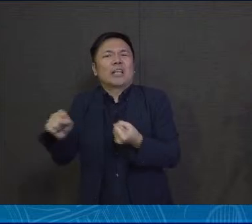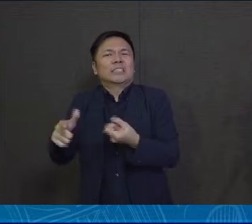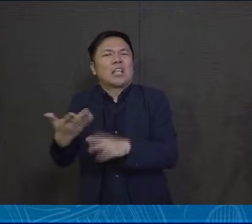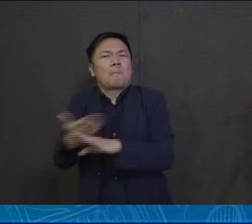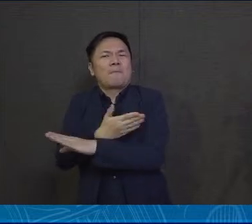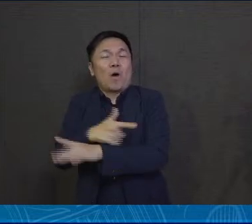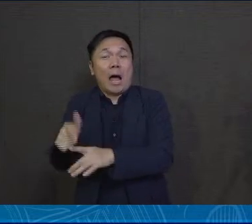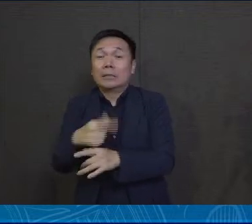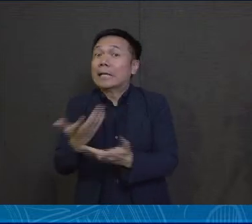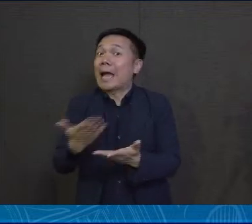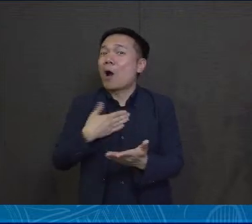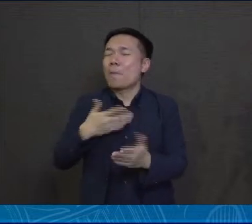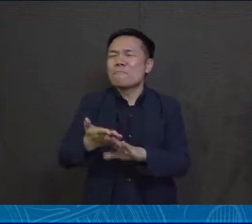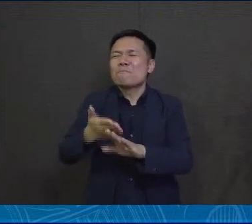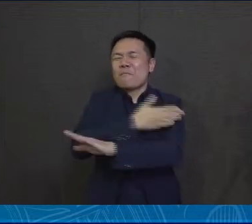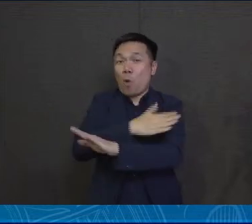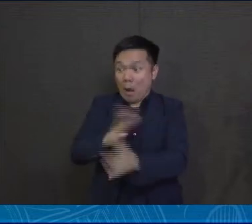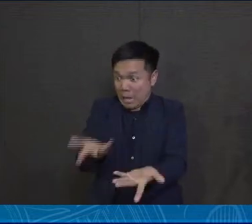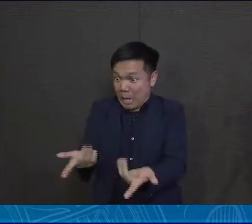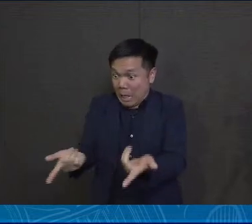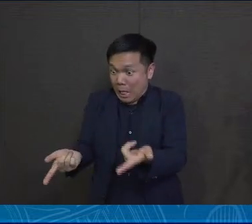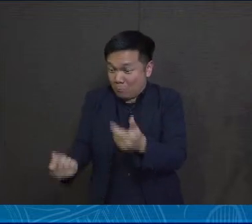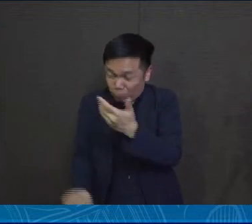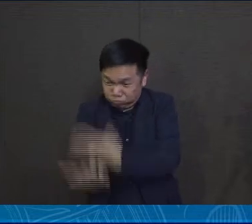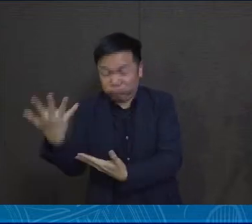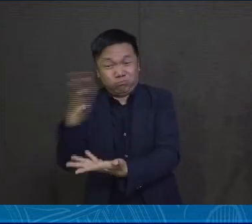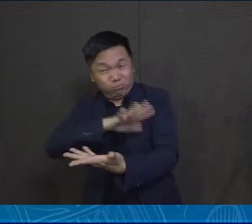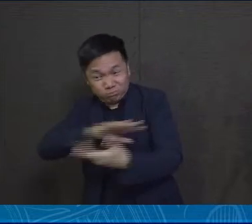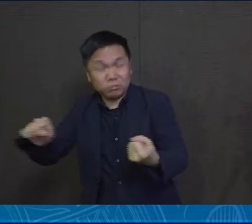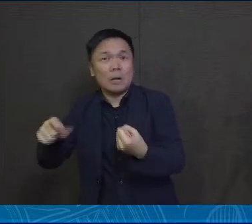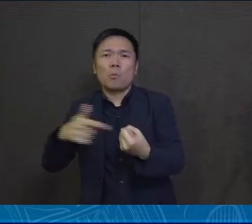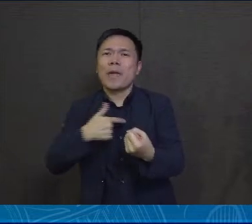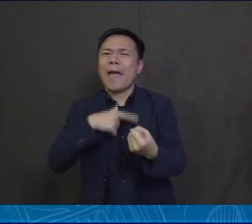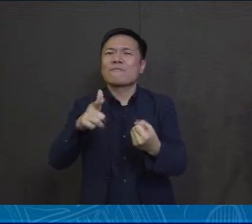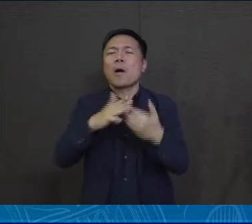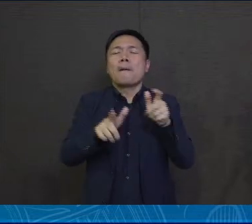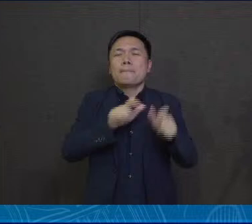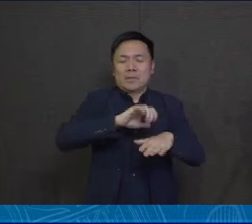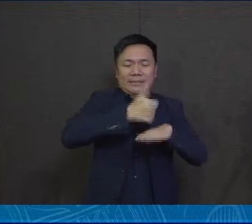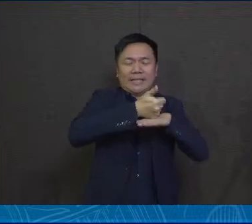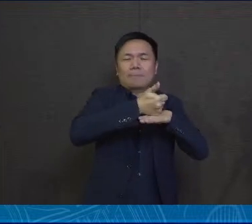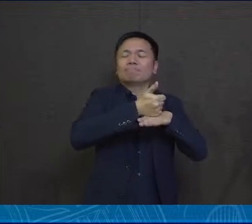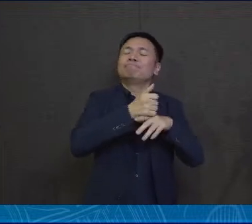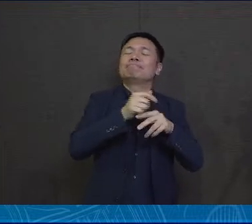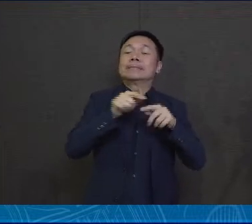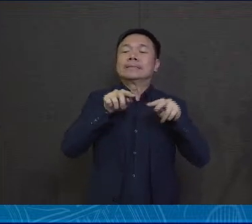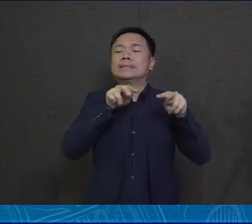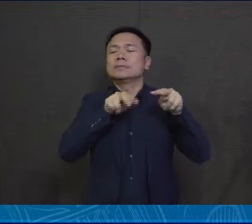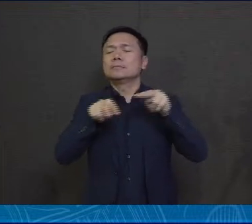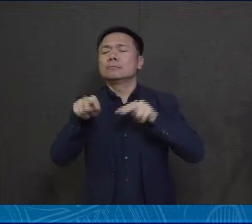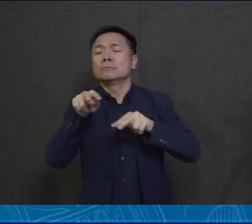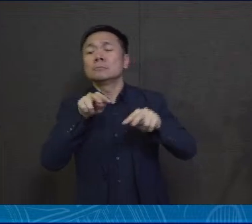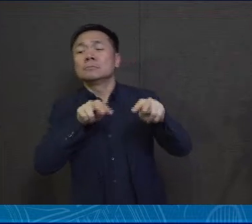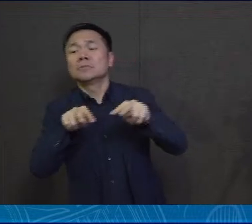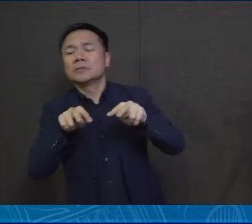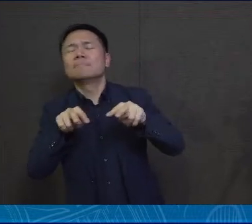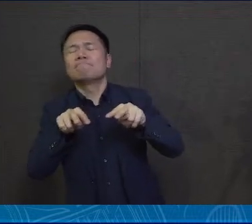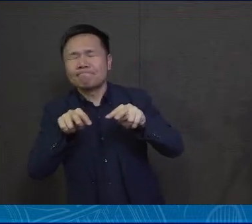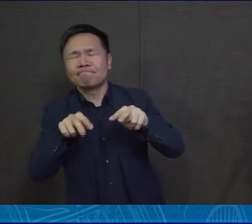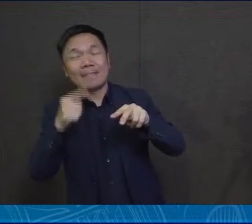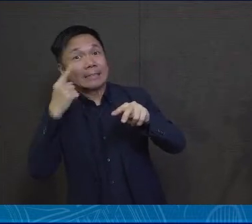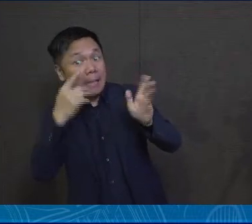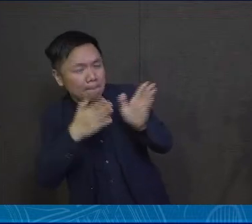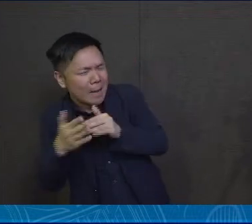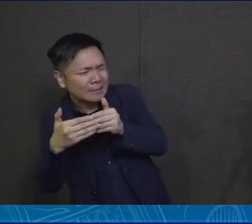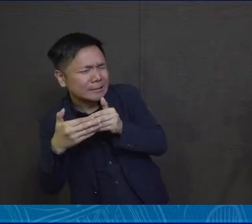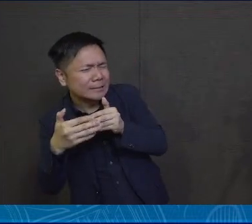So disaster intelligence, and I've mentioned a bit on the strategic end, where we have more imagination to look into the future and see what new combinations